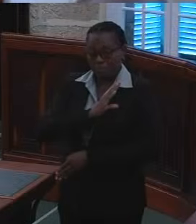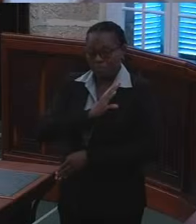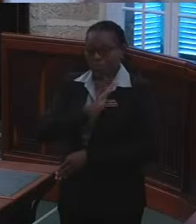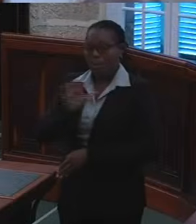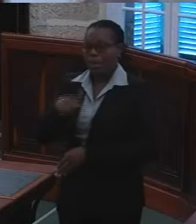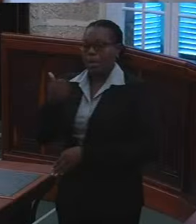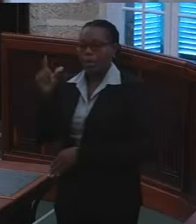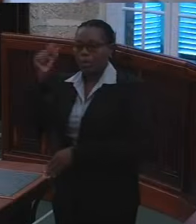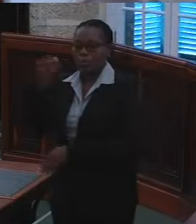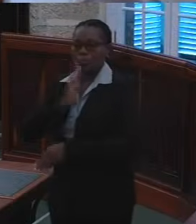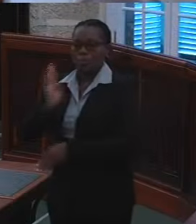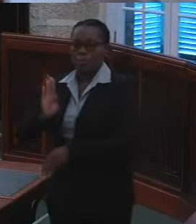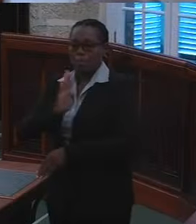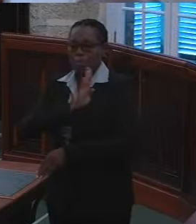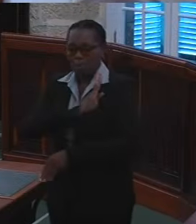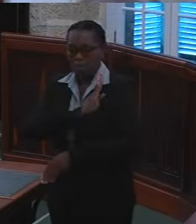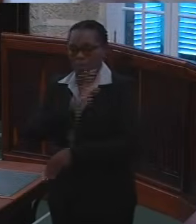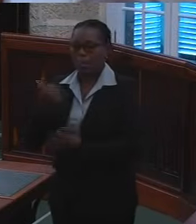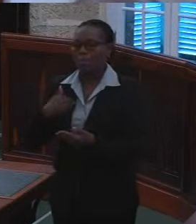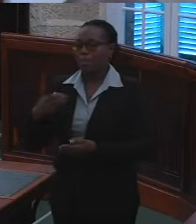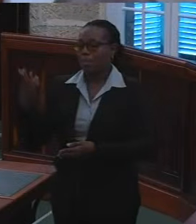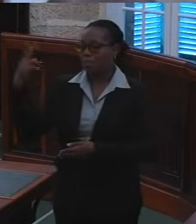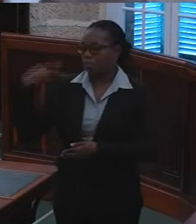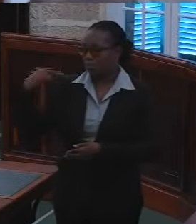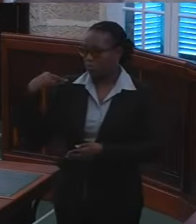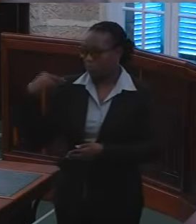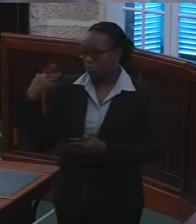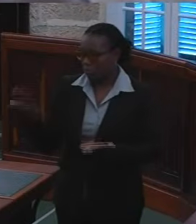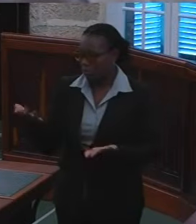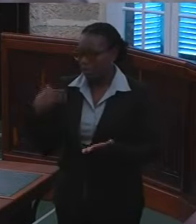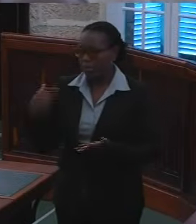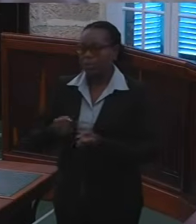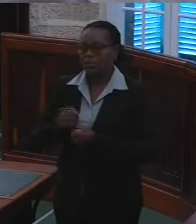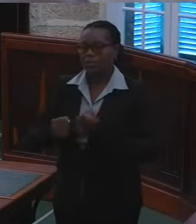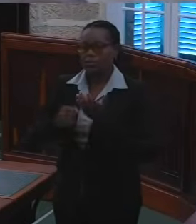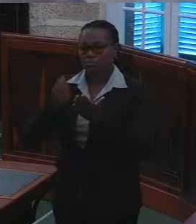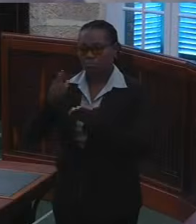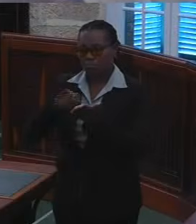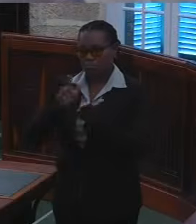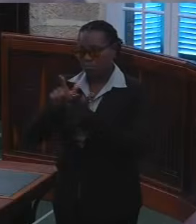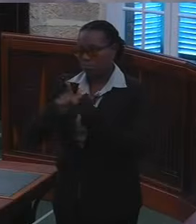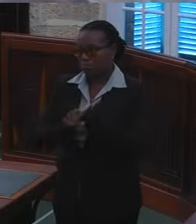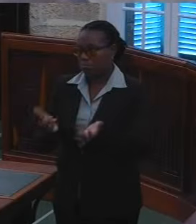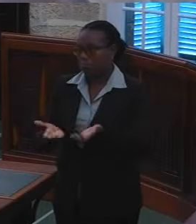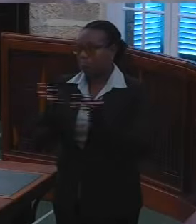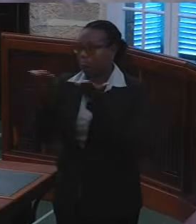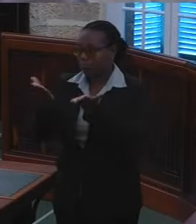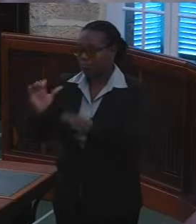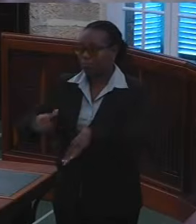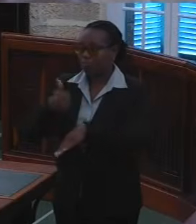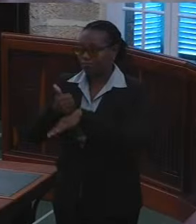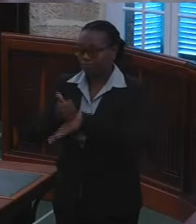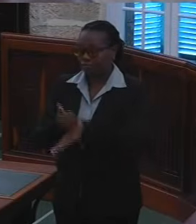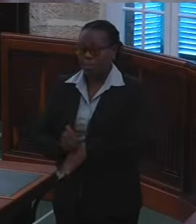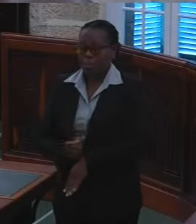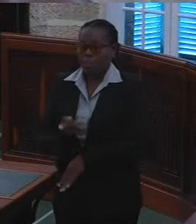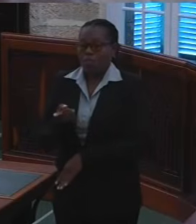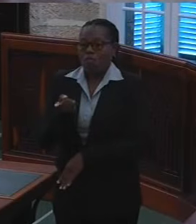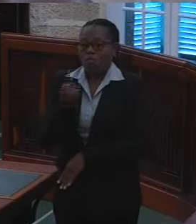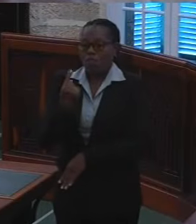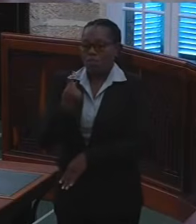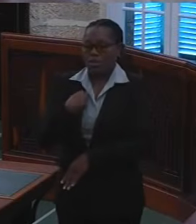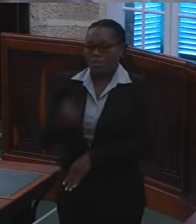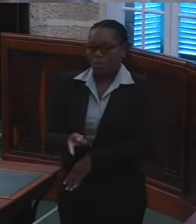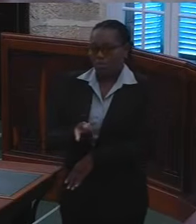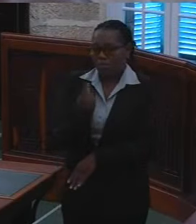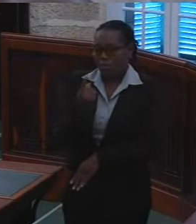ensure the policies and the responsibilities of this legislation are executed. And that is my first mandate, to have that committee in